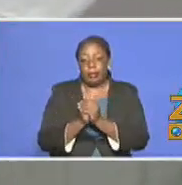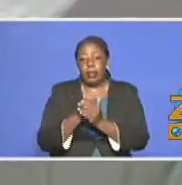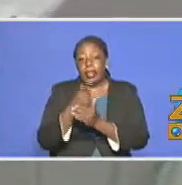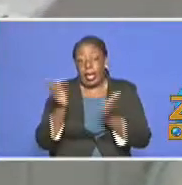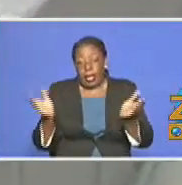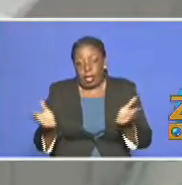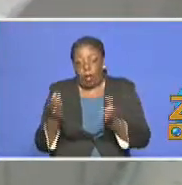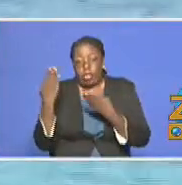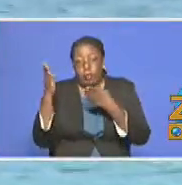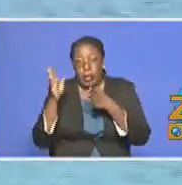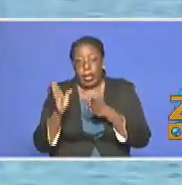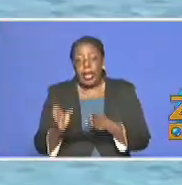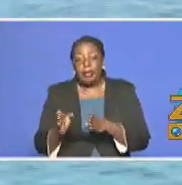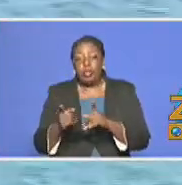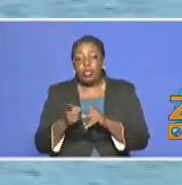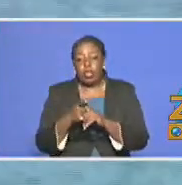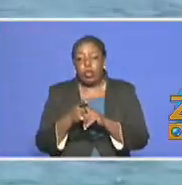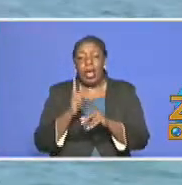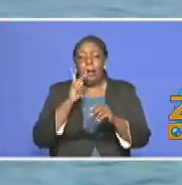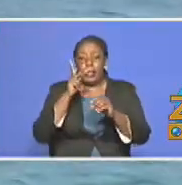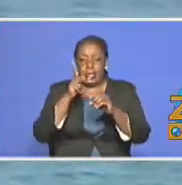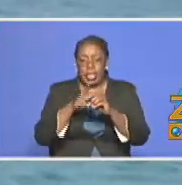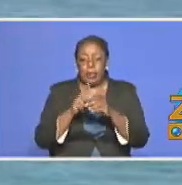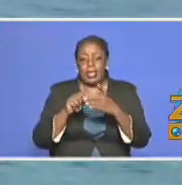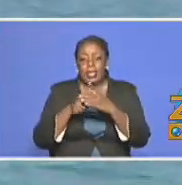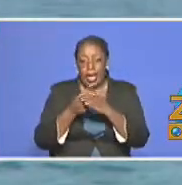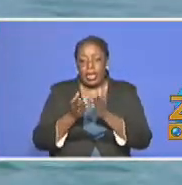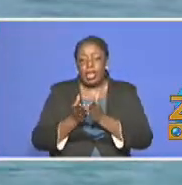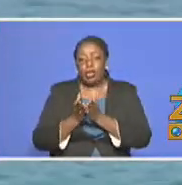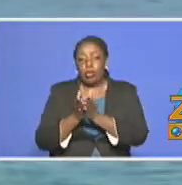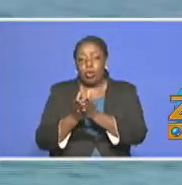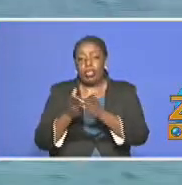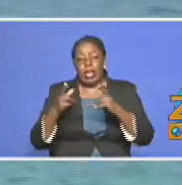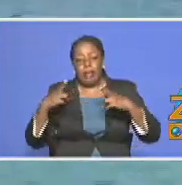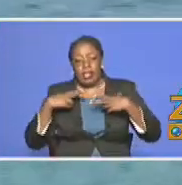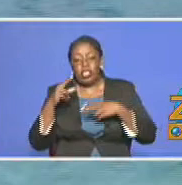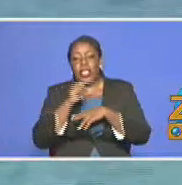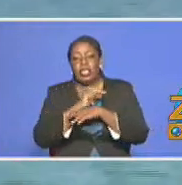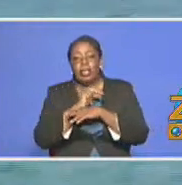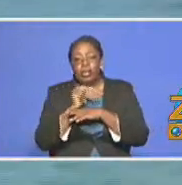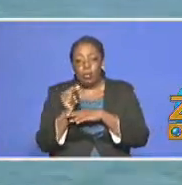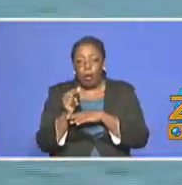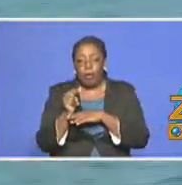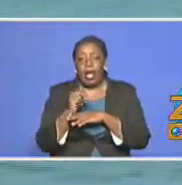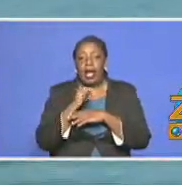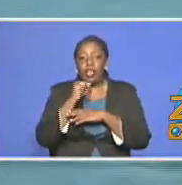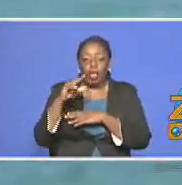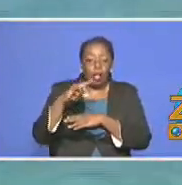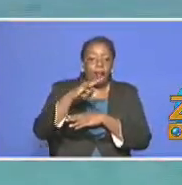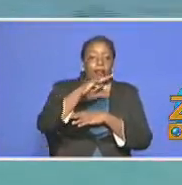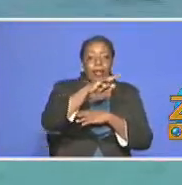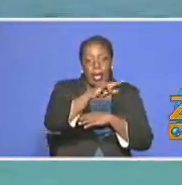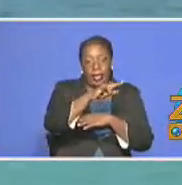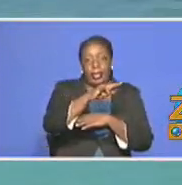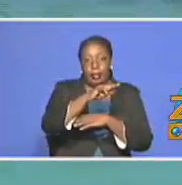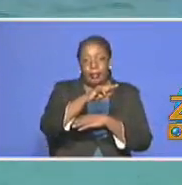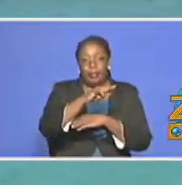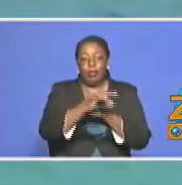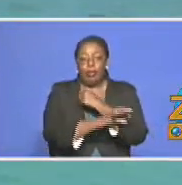Bahamians to participate in this new venture by starting a cruise vacation in Nassau instead of flying